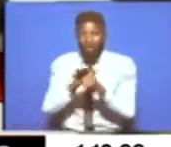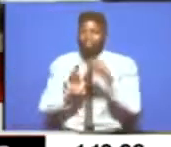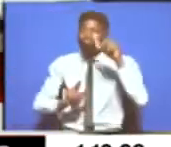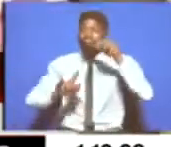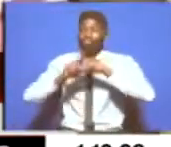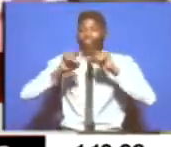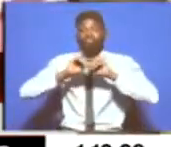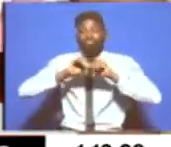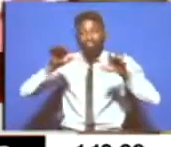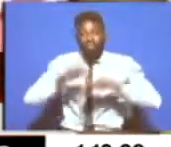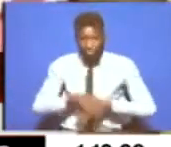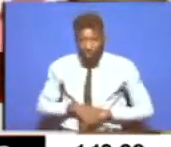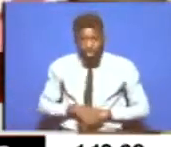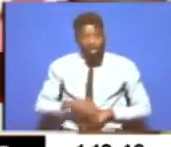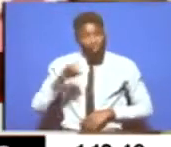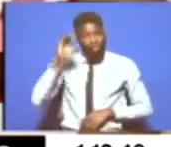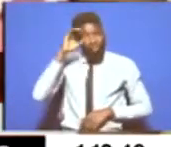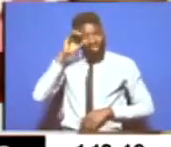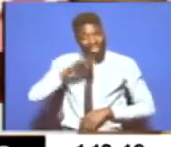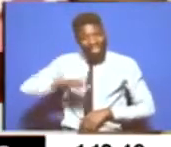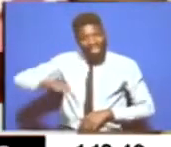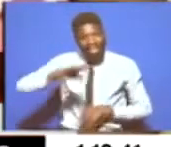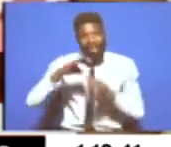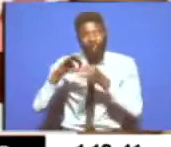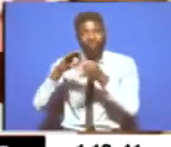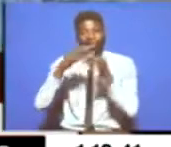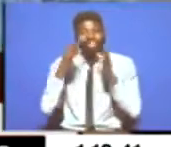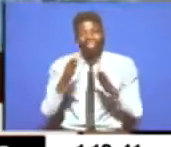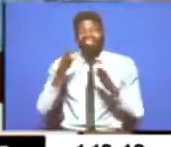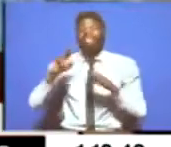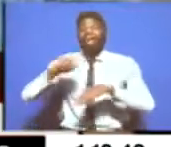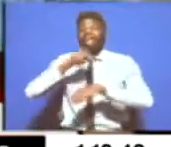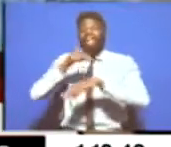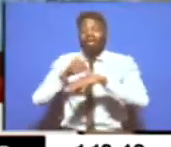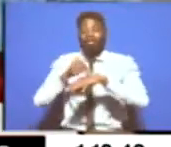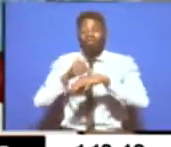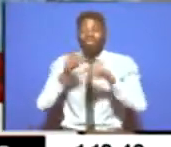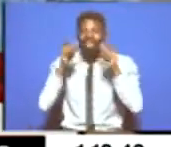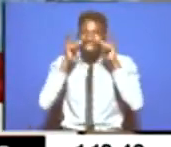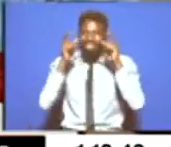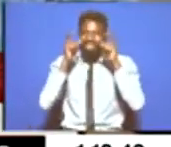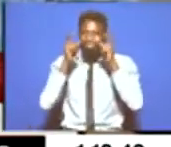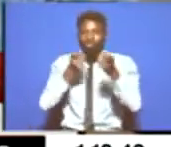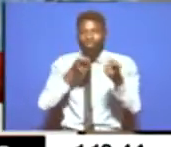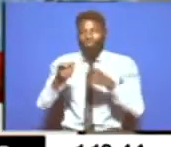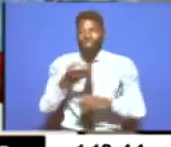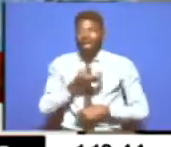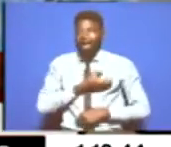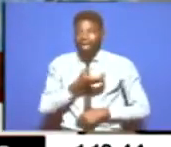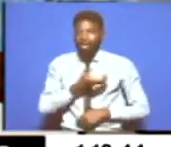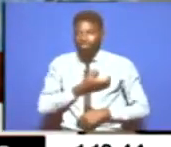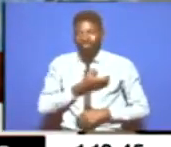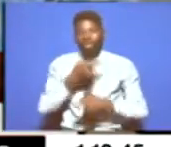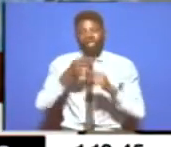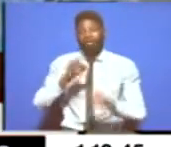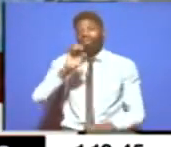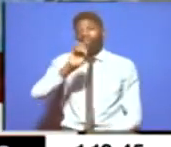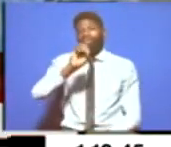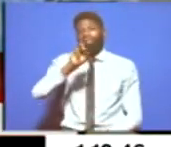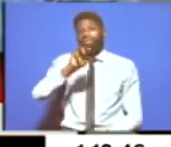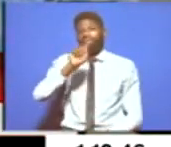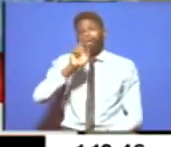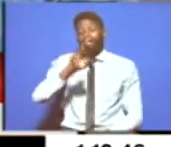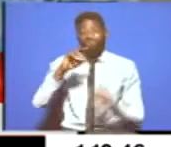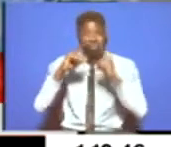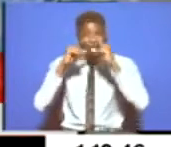Regional Coordinator, National AIDS Control Council, Omar Manjama, noted there has been an acute shortage of